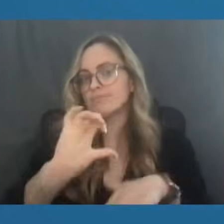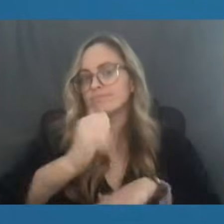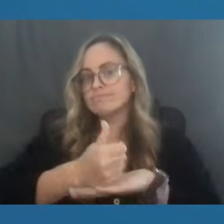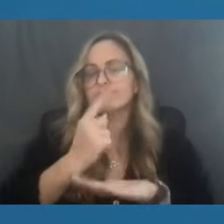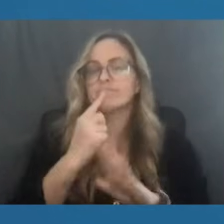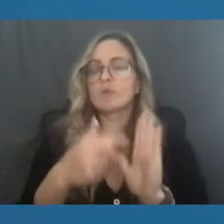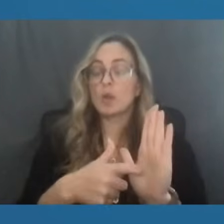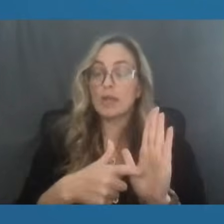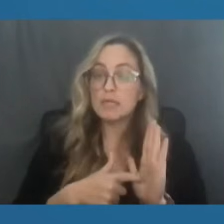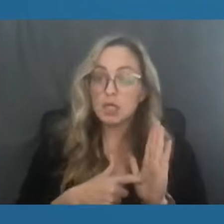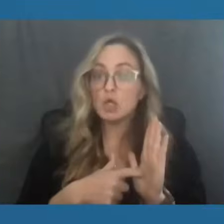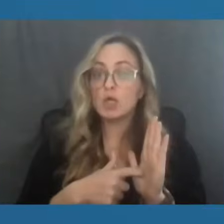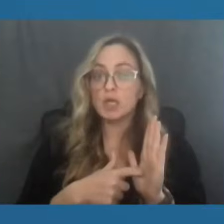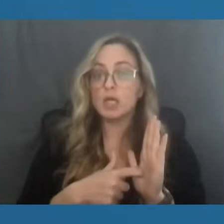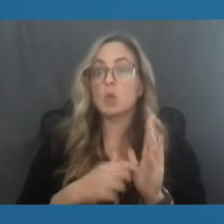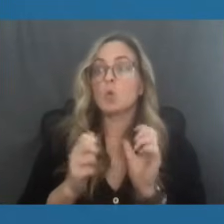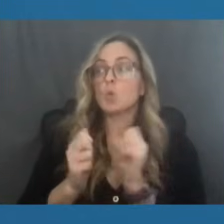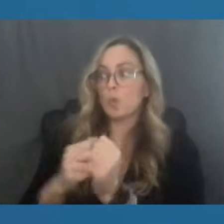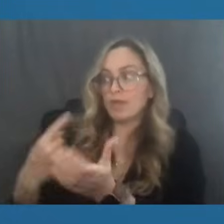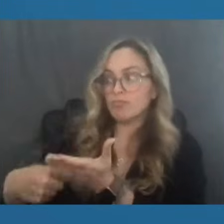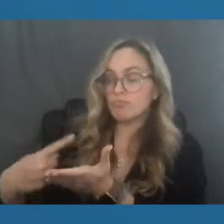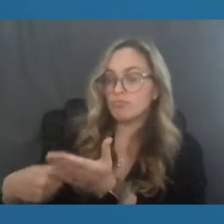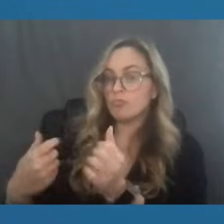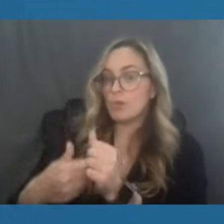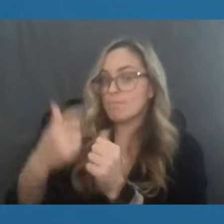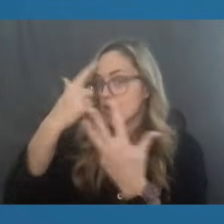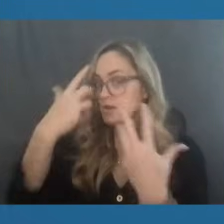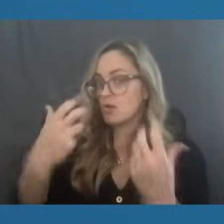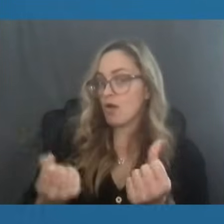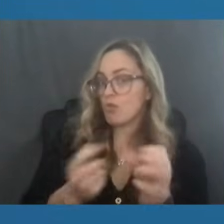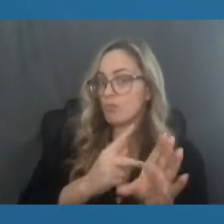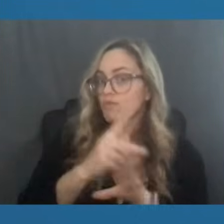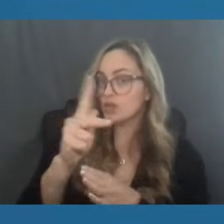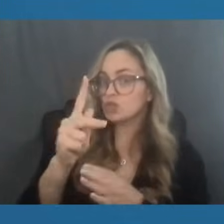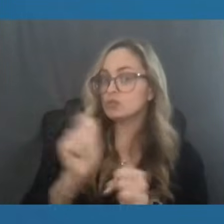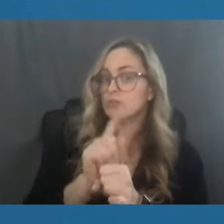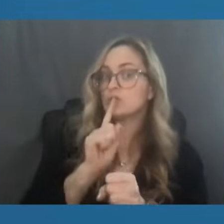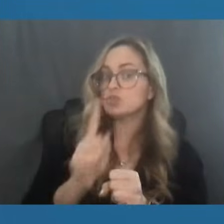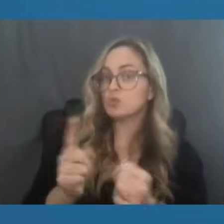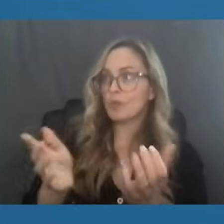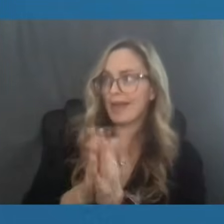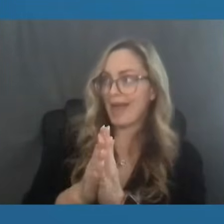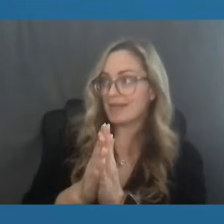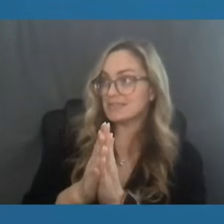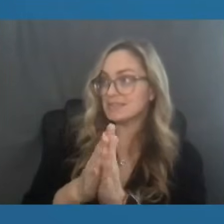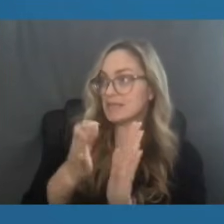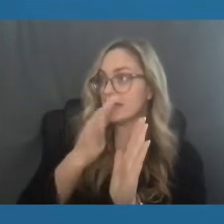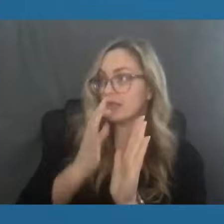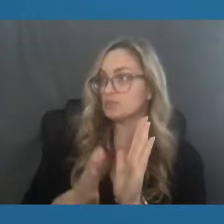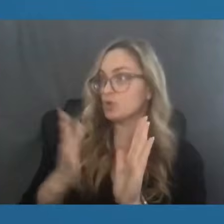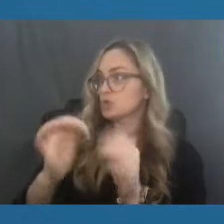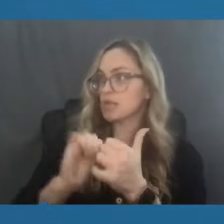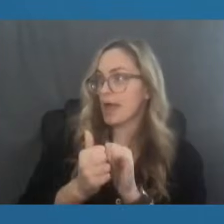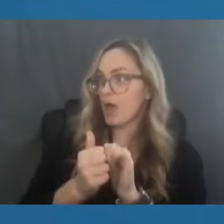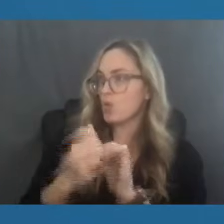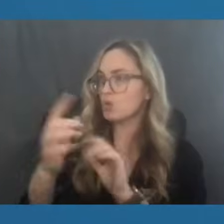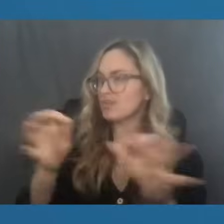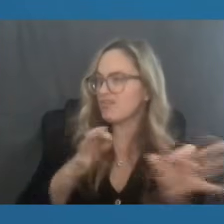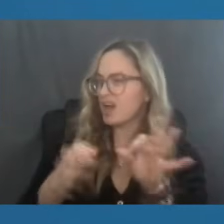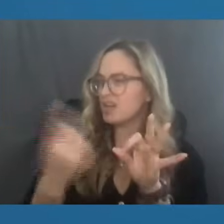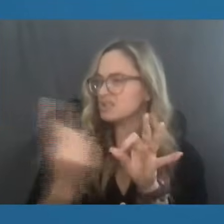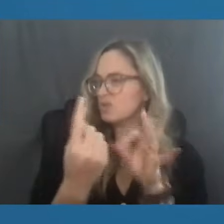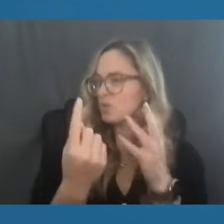in consultation with mental health professionals to ask the experts, how are we defining someone